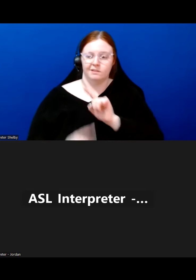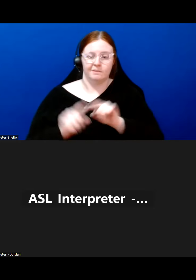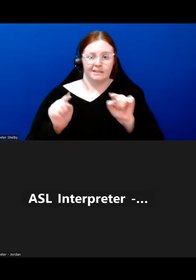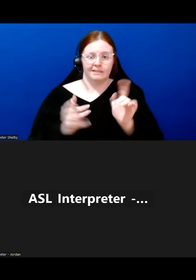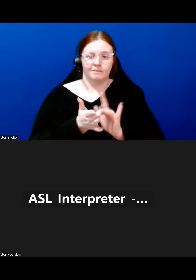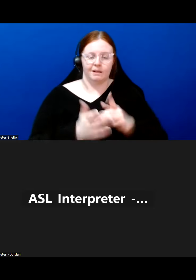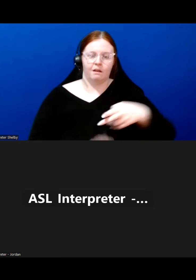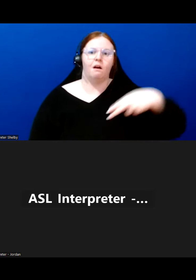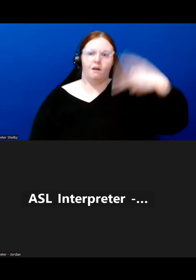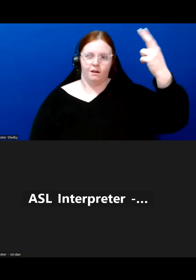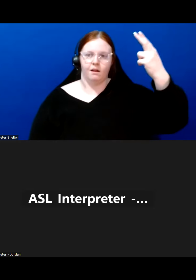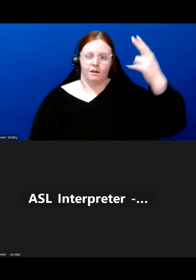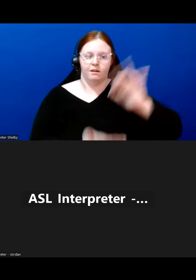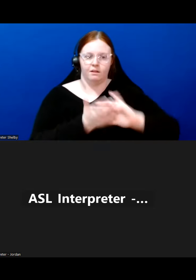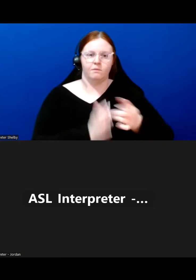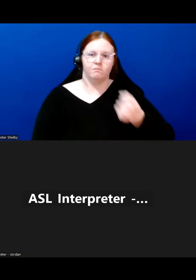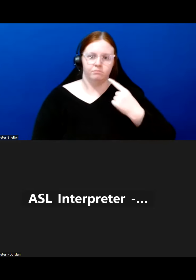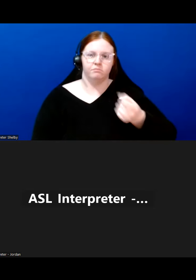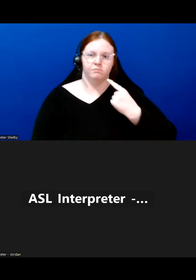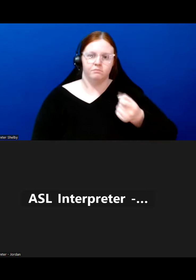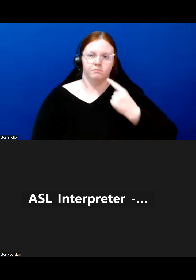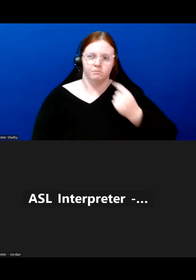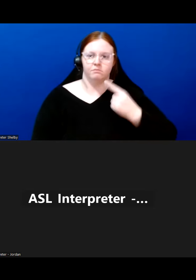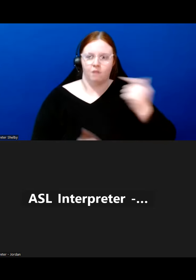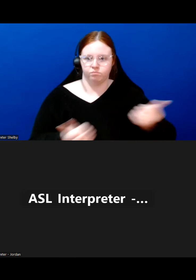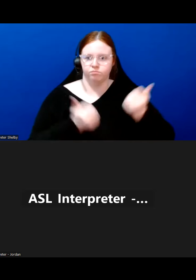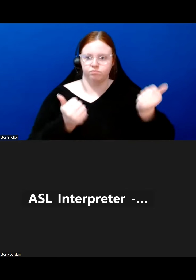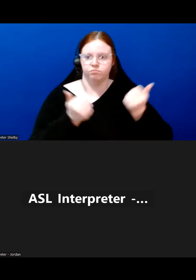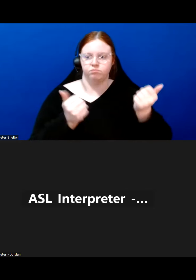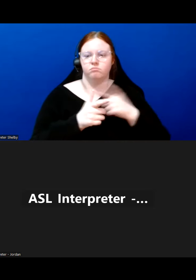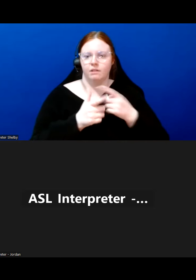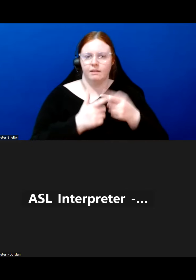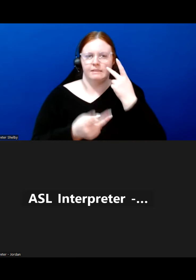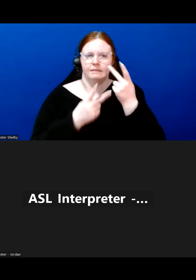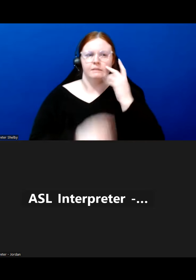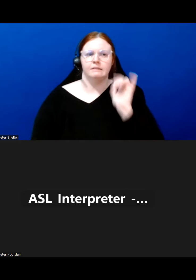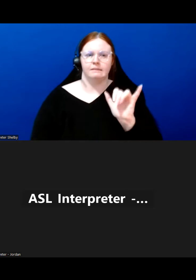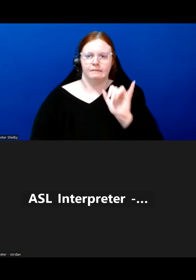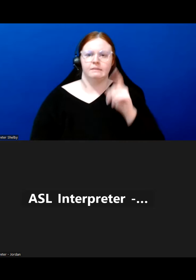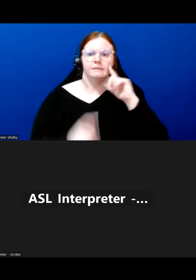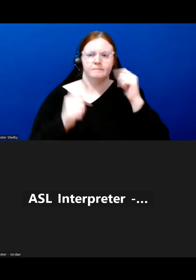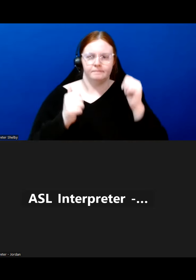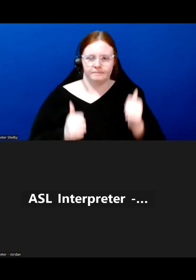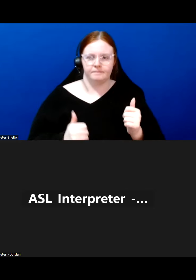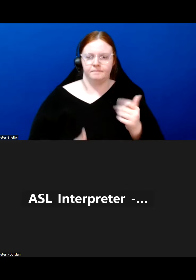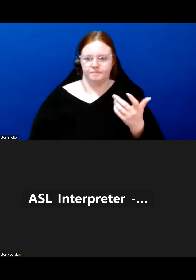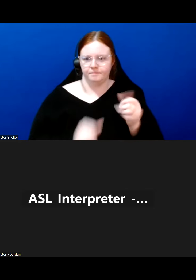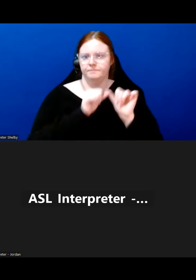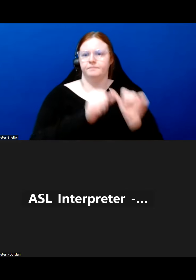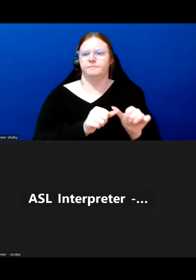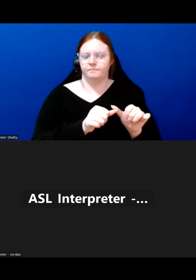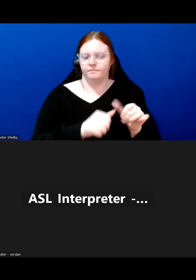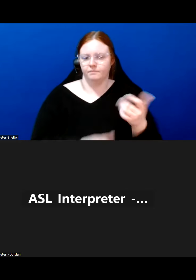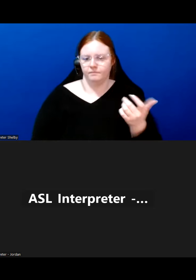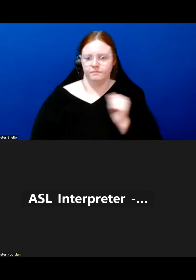takes quite a high dose of antibiotics before we start seeing permanent damage showing